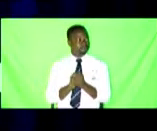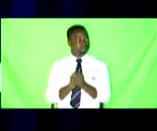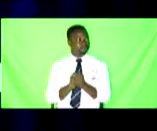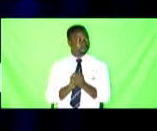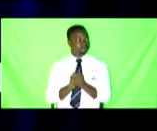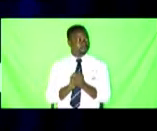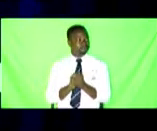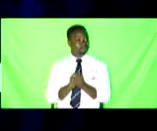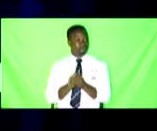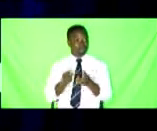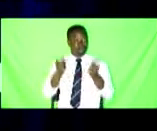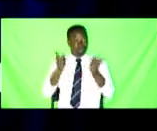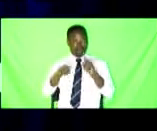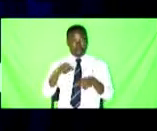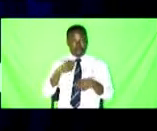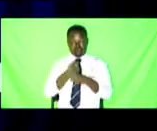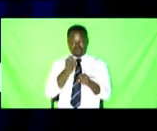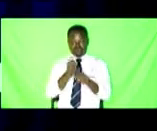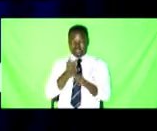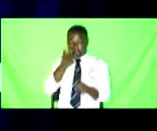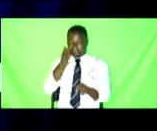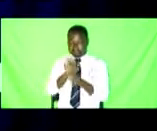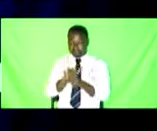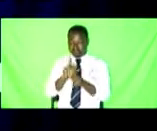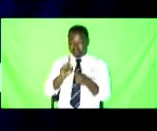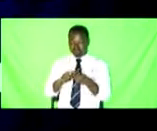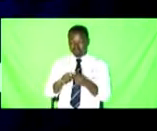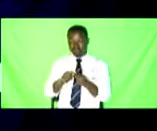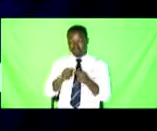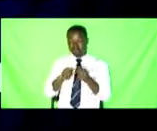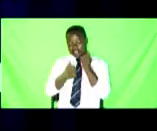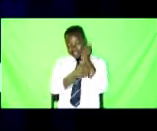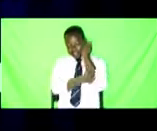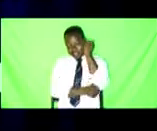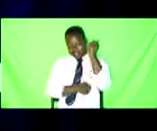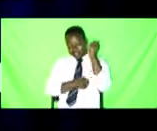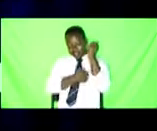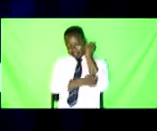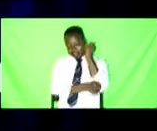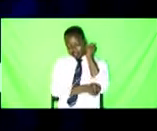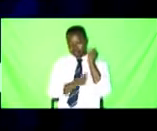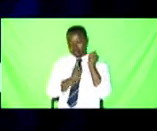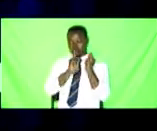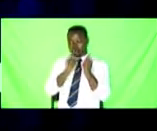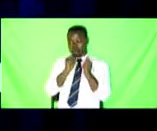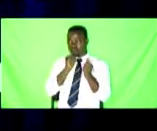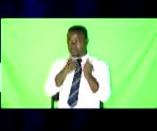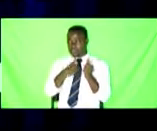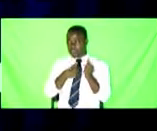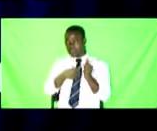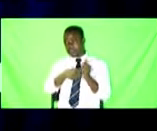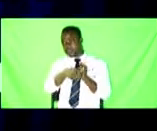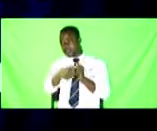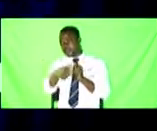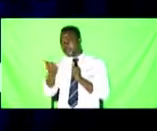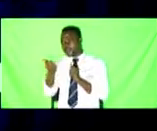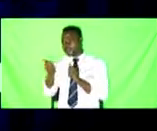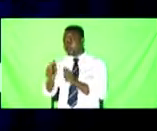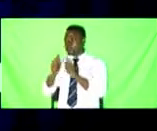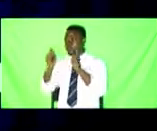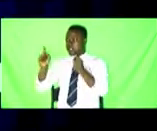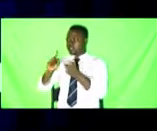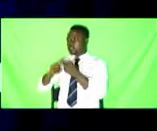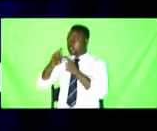When God made his promise to Abraham, since there was no one greater for him to swear by,